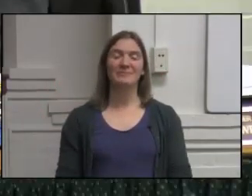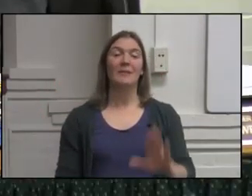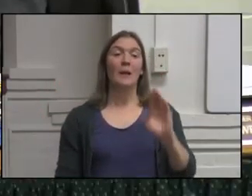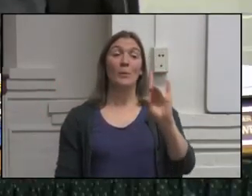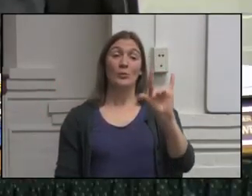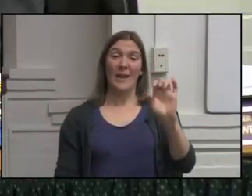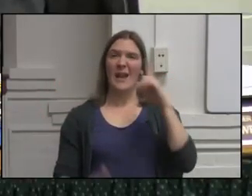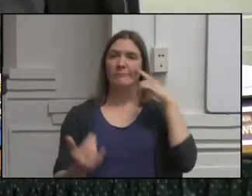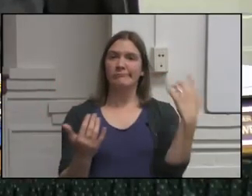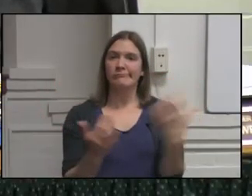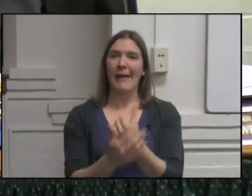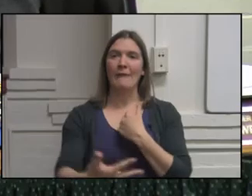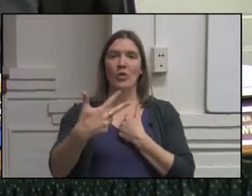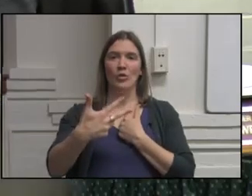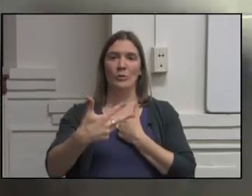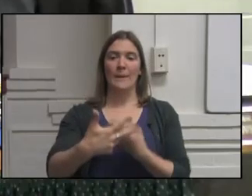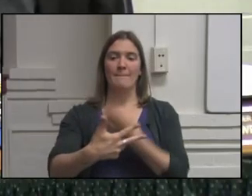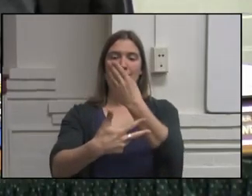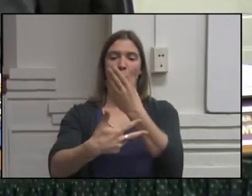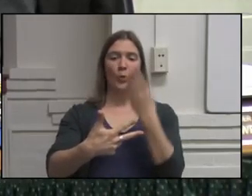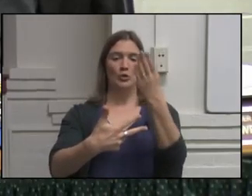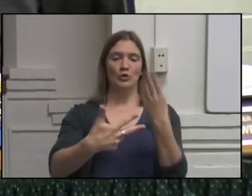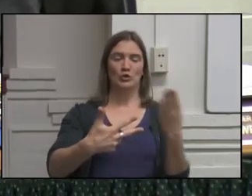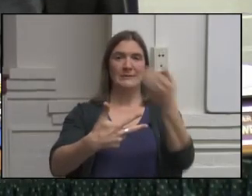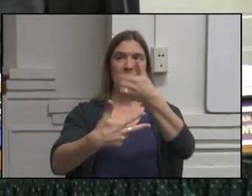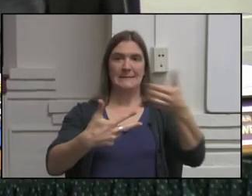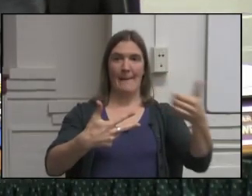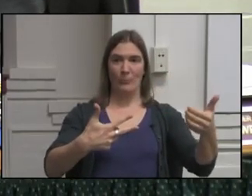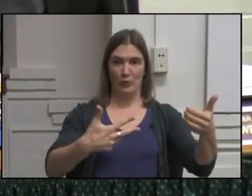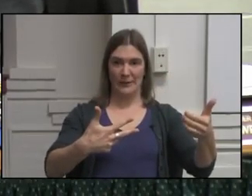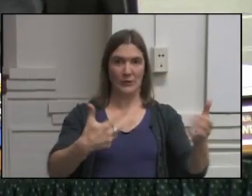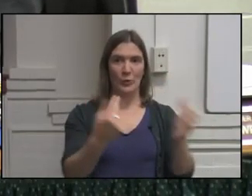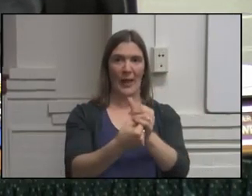looks like we have three separate motions here for each